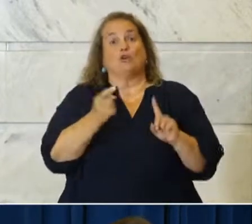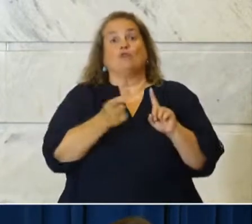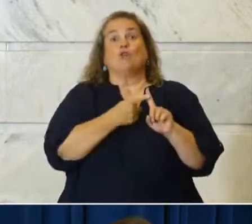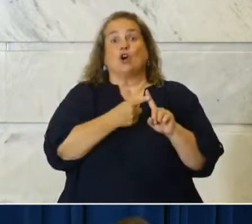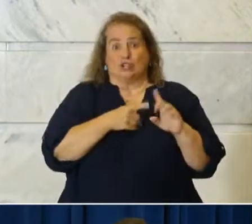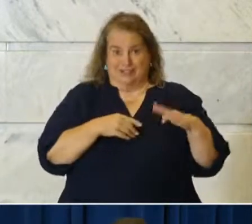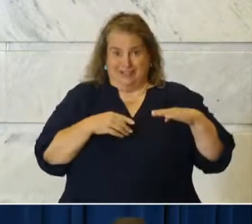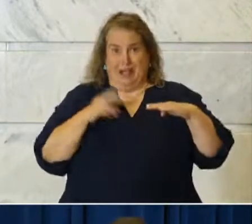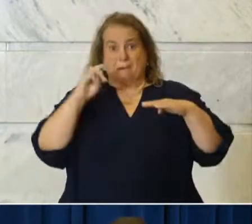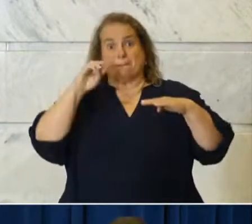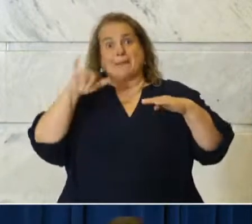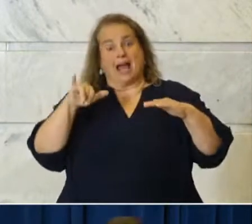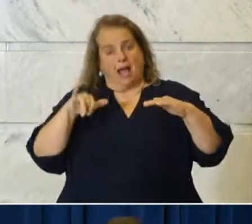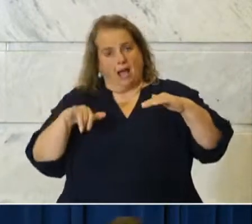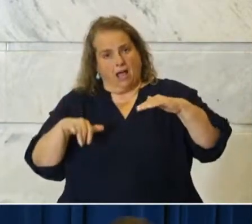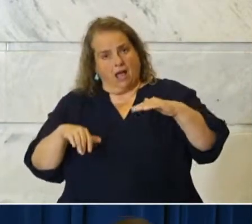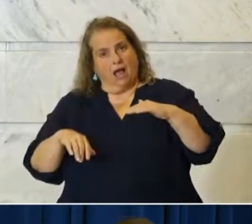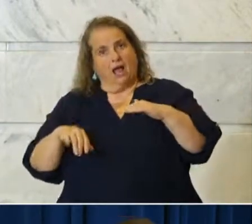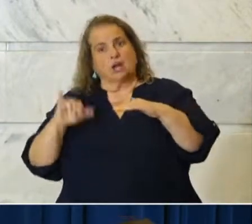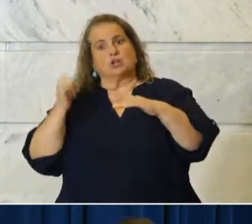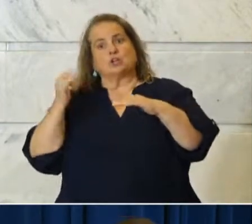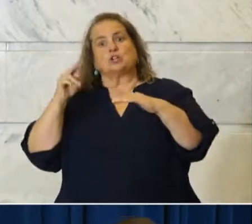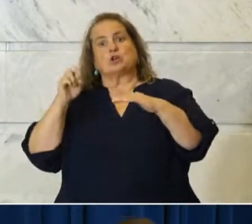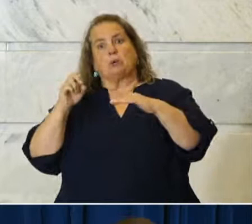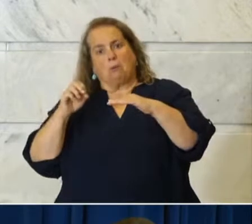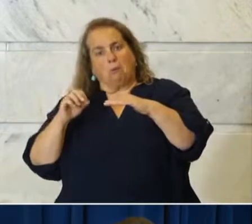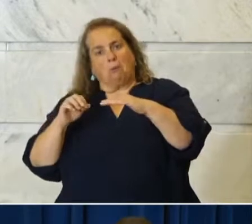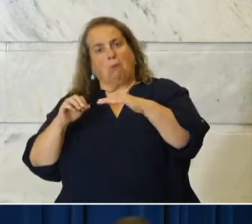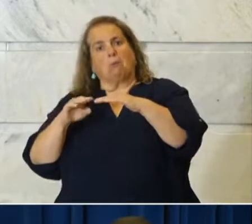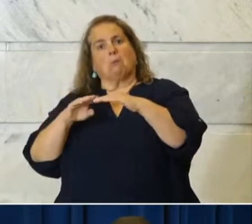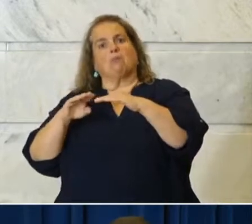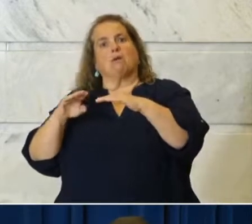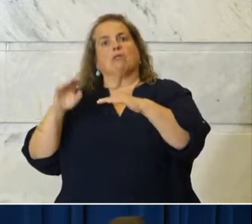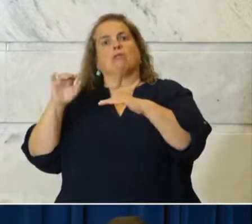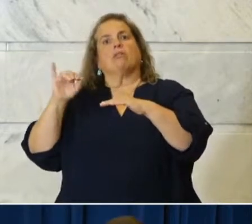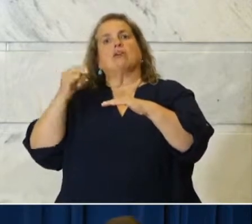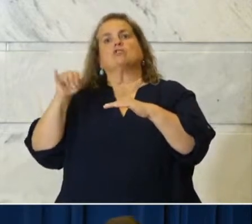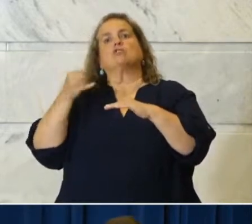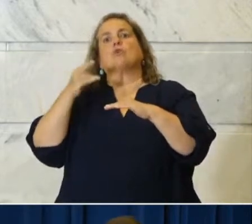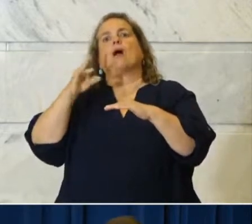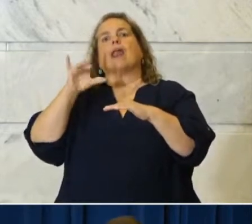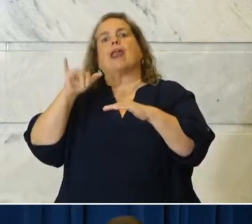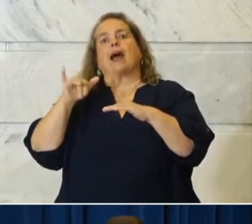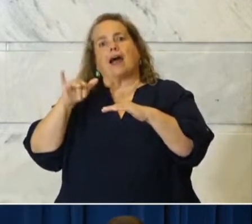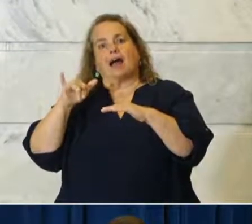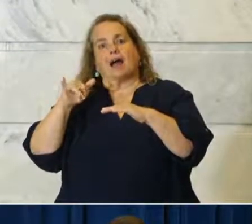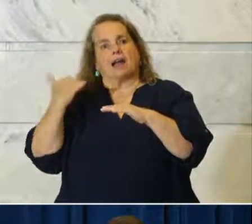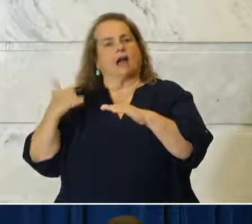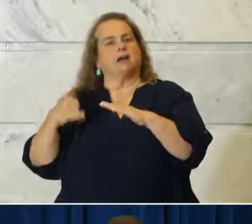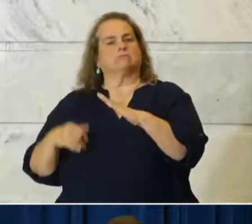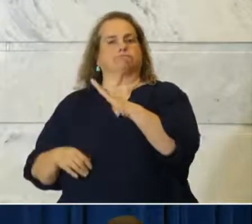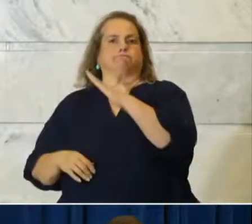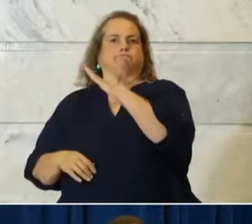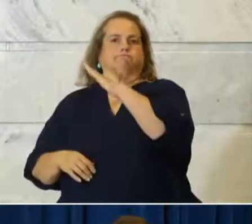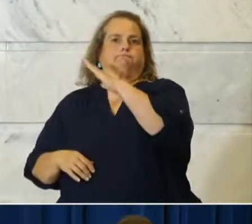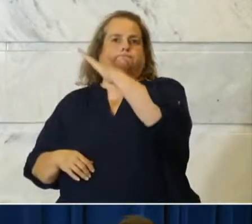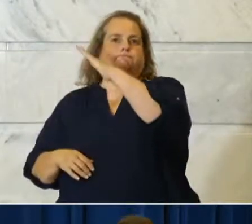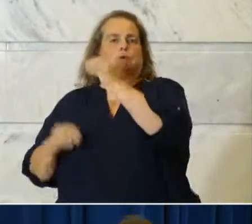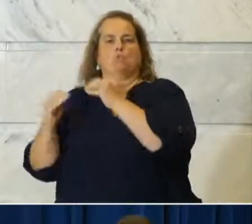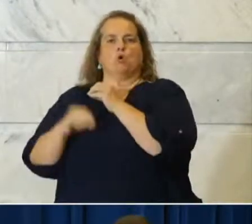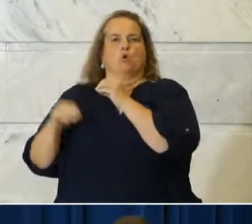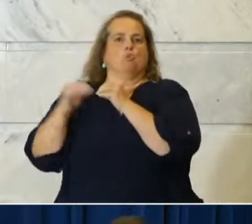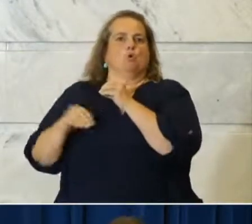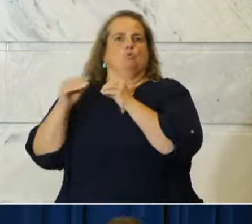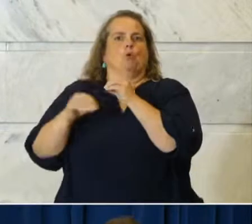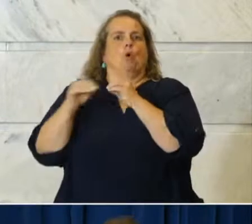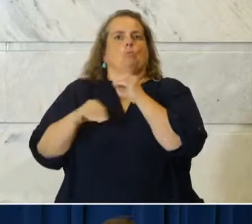May, or maybe into June, almost every day in July is setting a record pace, which means more Americans than